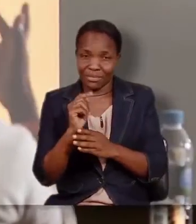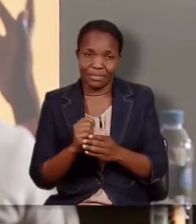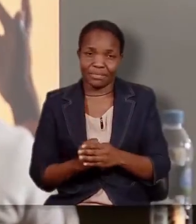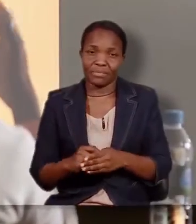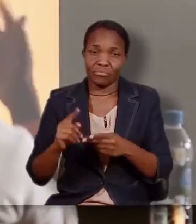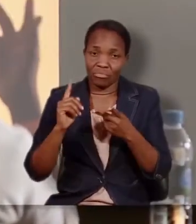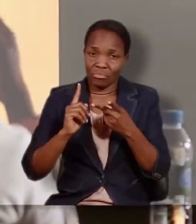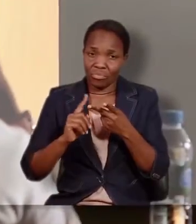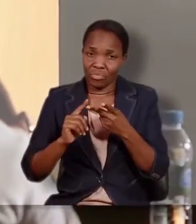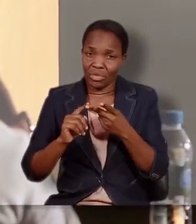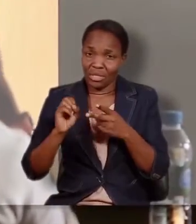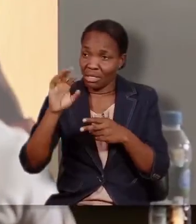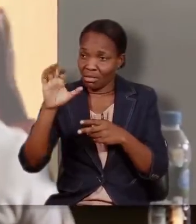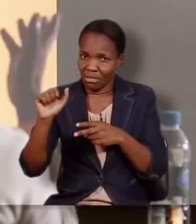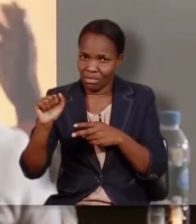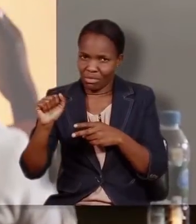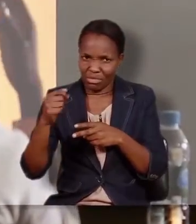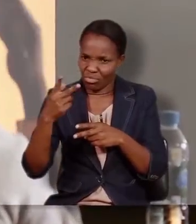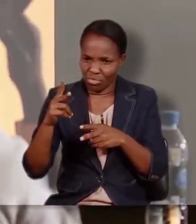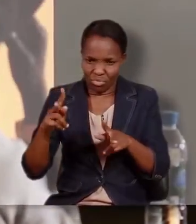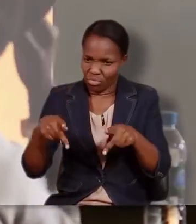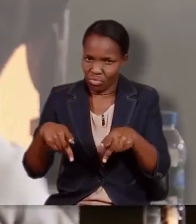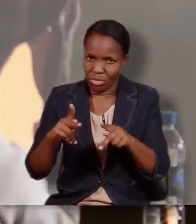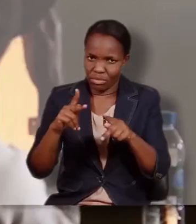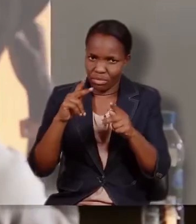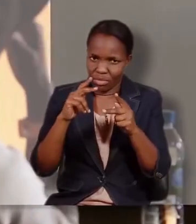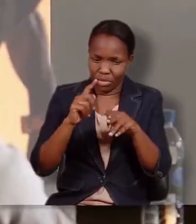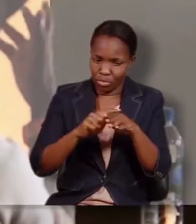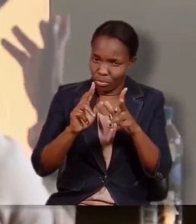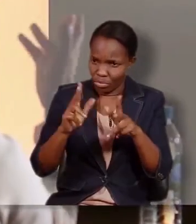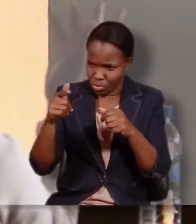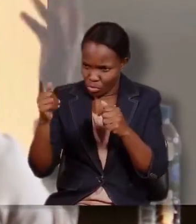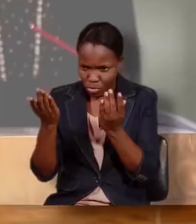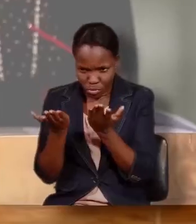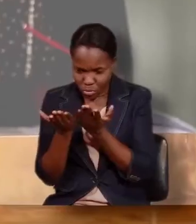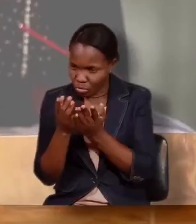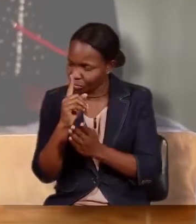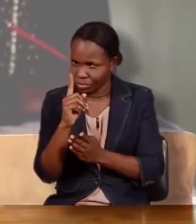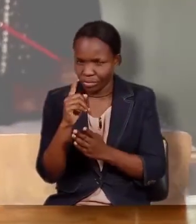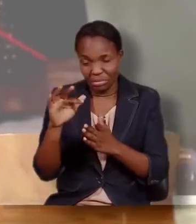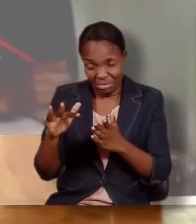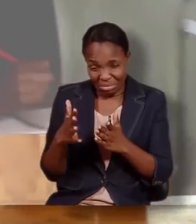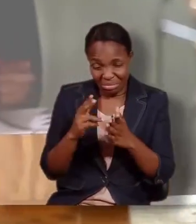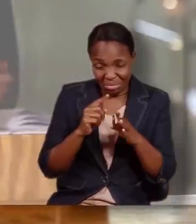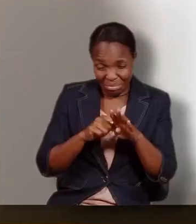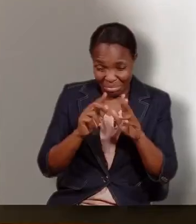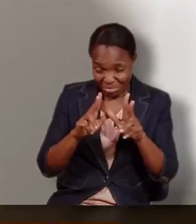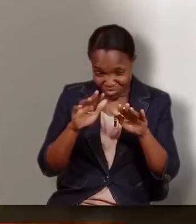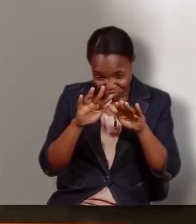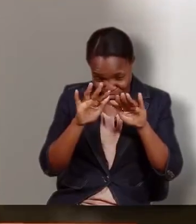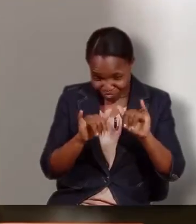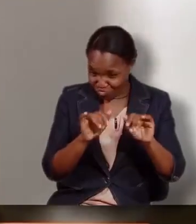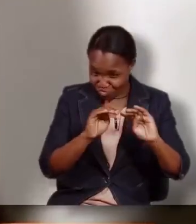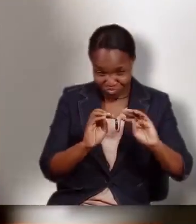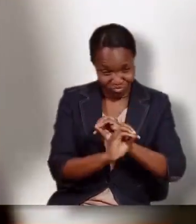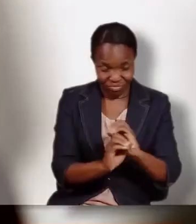South Africans never wanted blacks to learn how to read and write. Basically, they wanted them to stay uneducated. That's